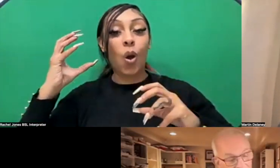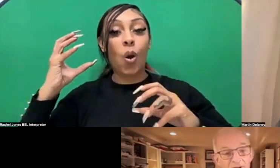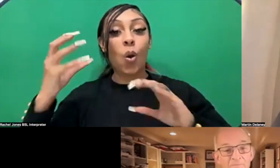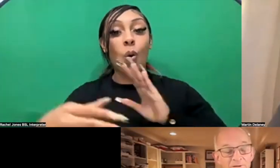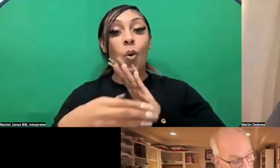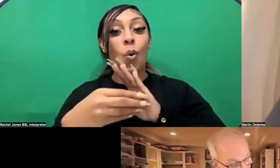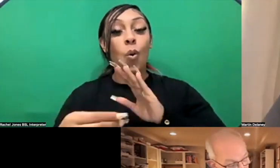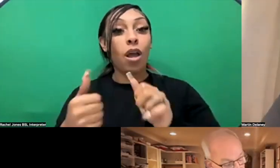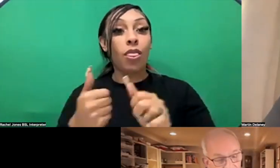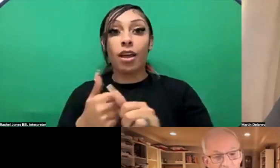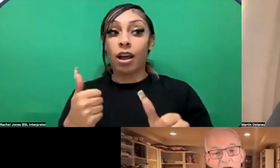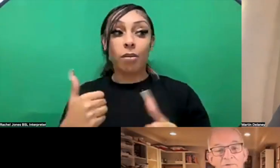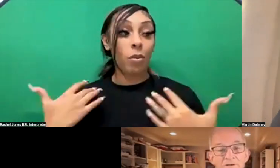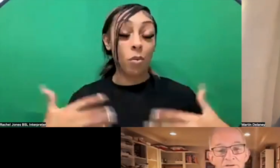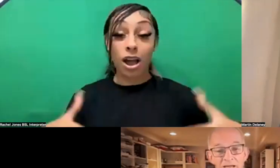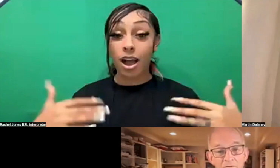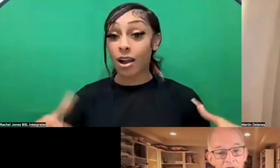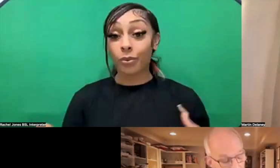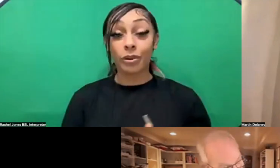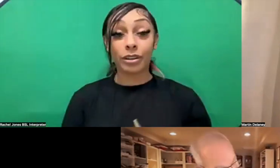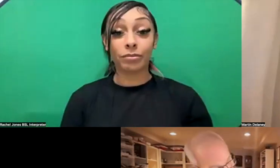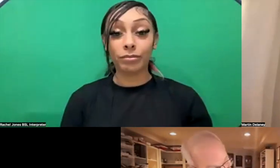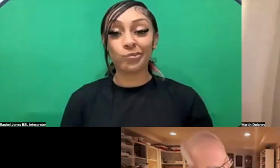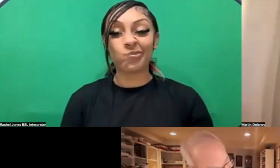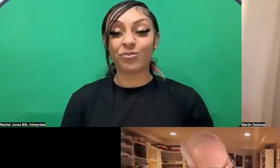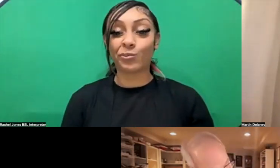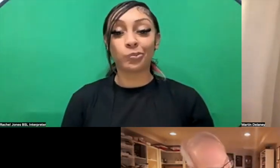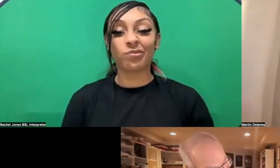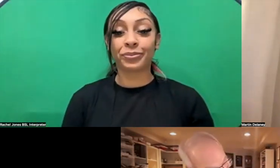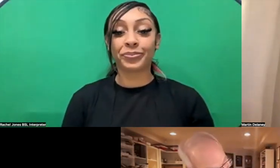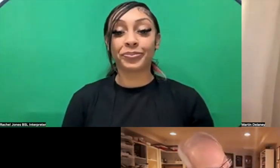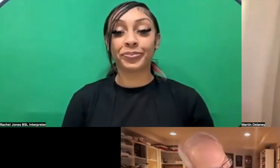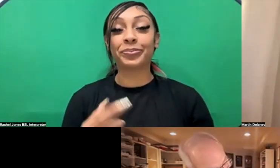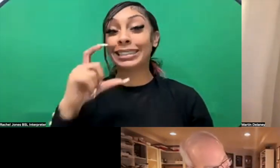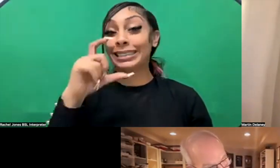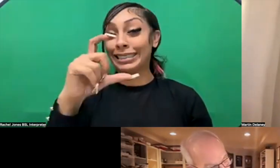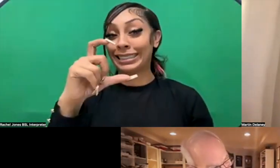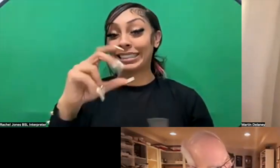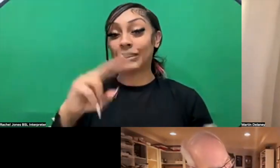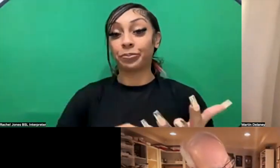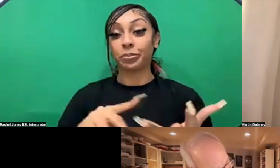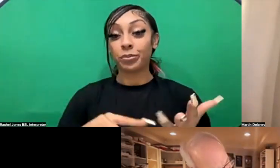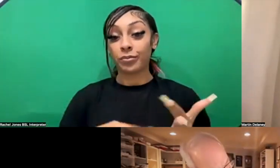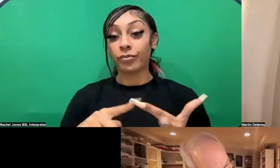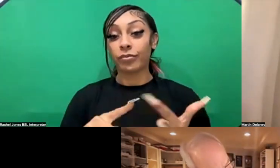absolutely phenomenal. So what I'm going to do now is play a C note.